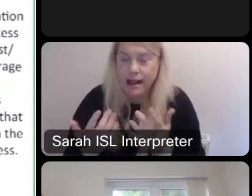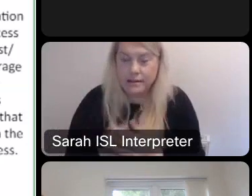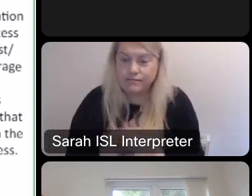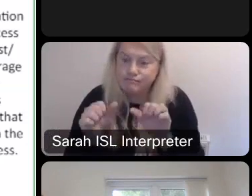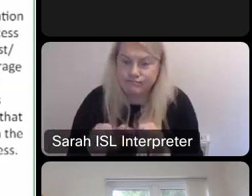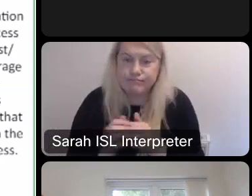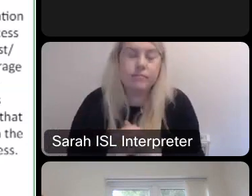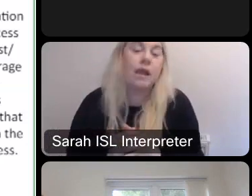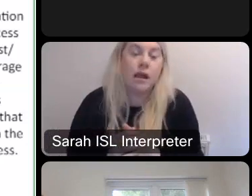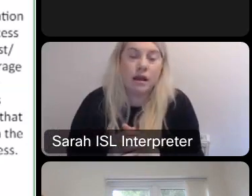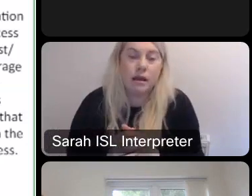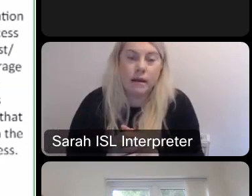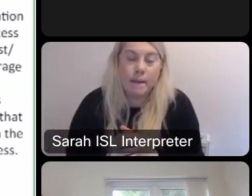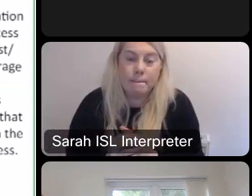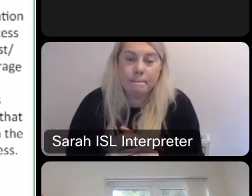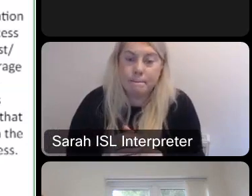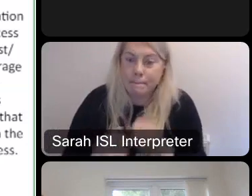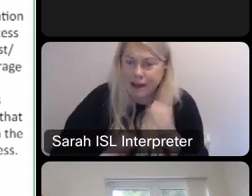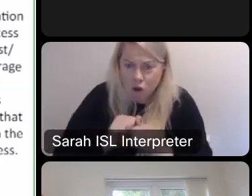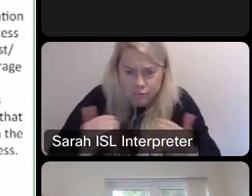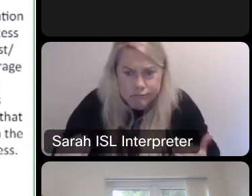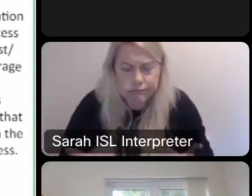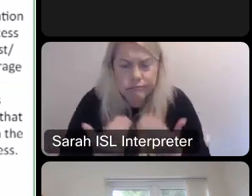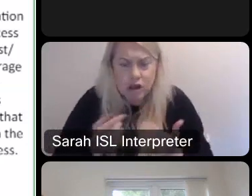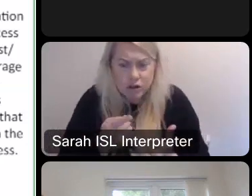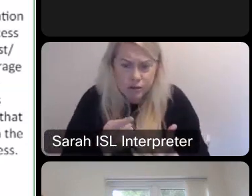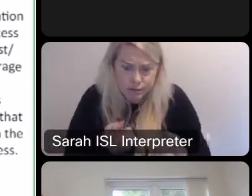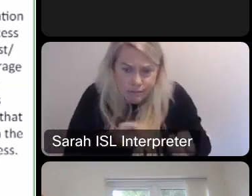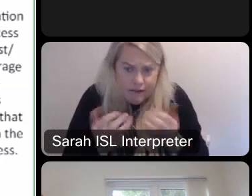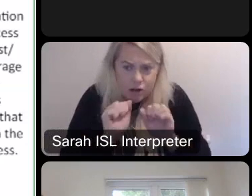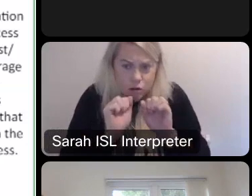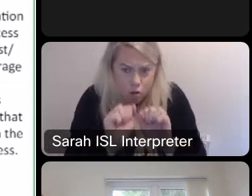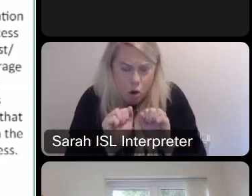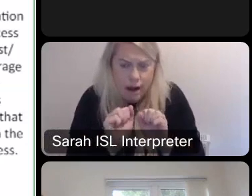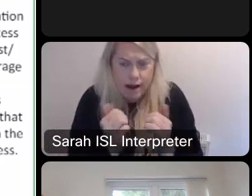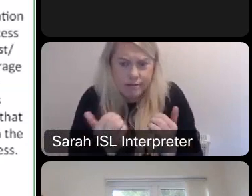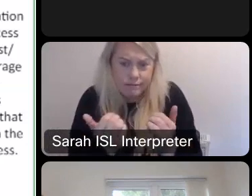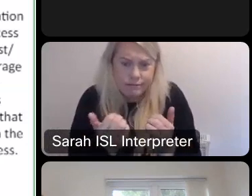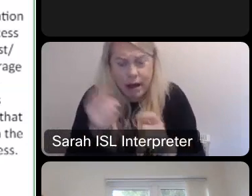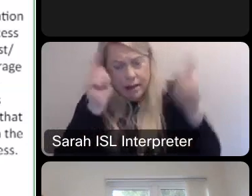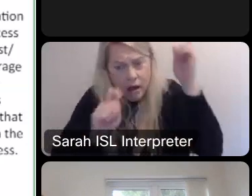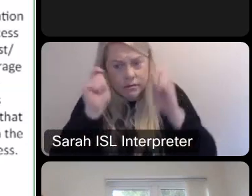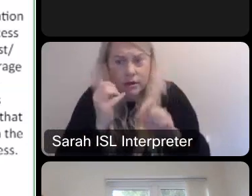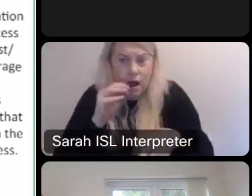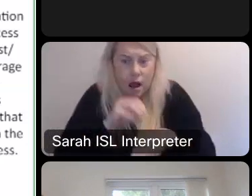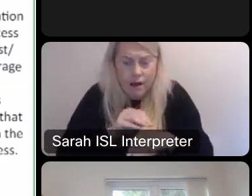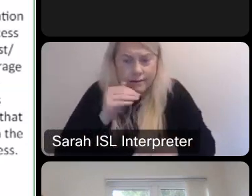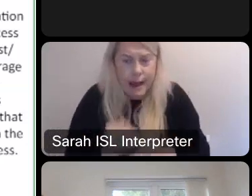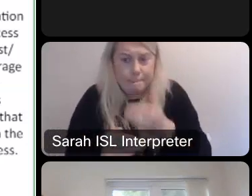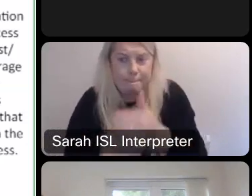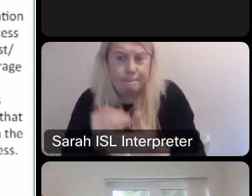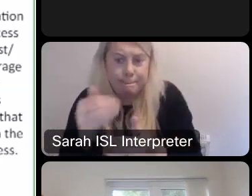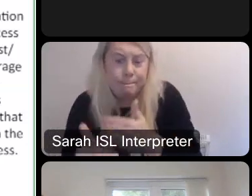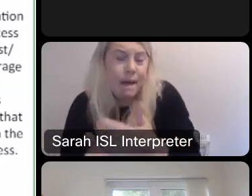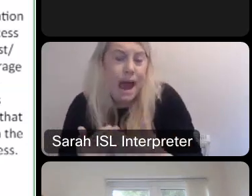they're encouraged to provide their insight into the steps. And if there's anything in particular, then we're